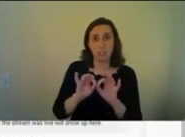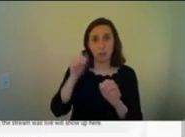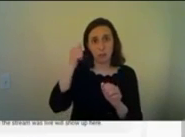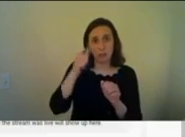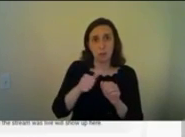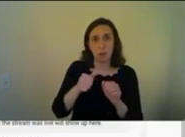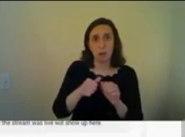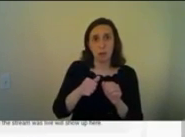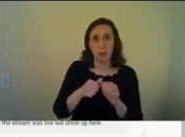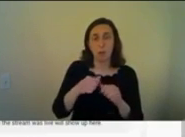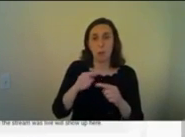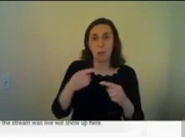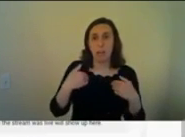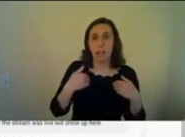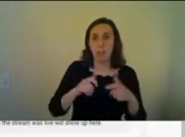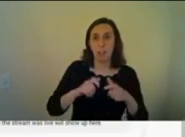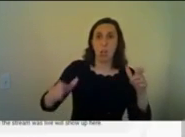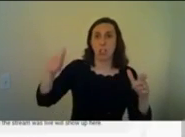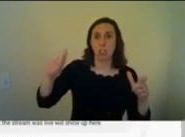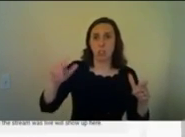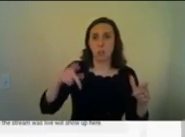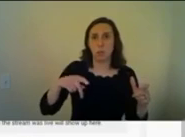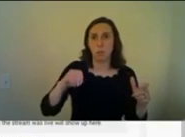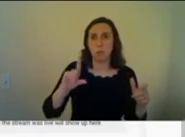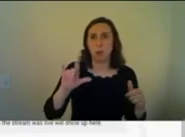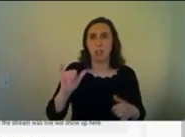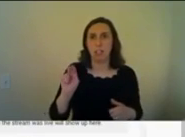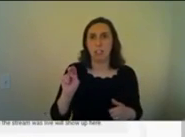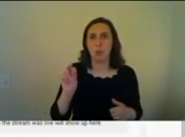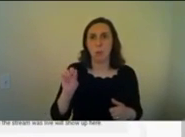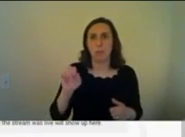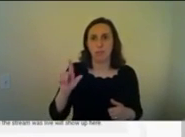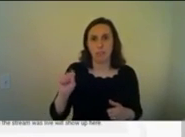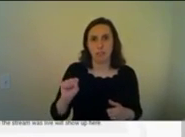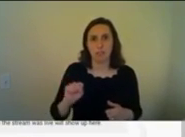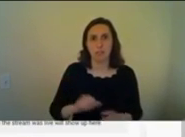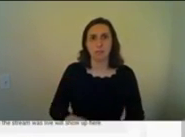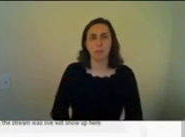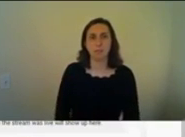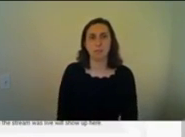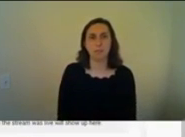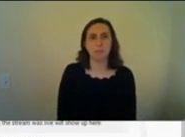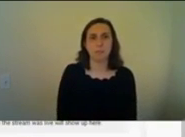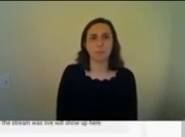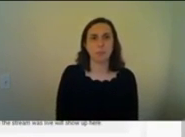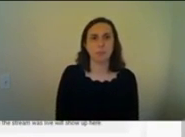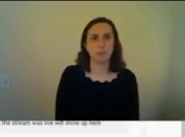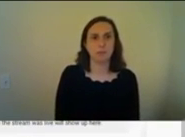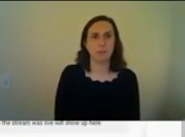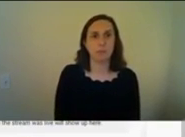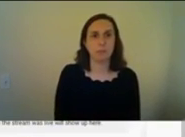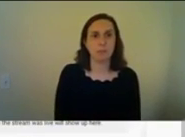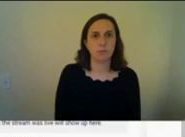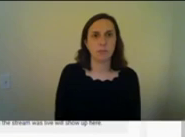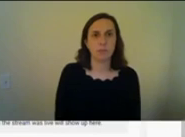larger polynomials. So we're going to keep these two forms, which are so horribly wrote in the first 2 minutes, in